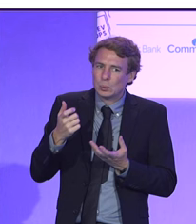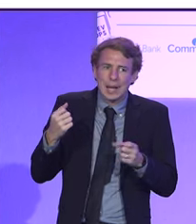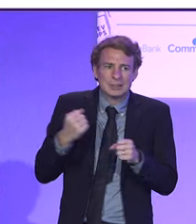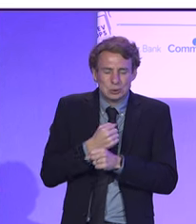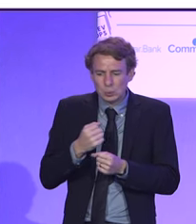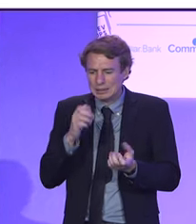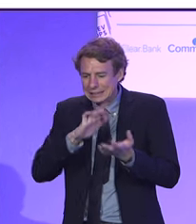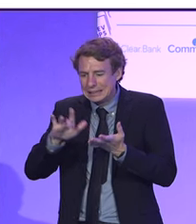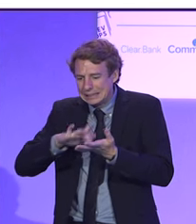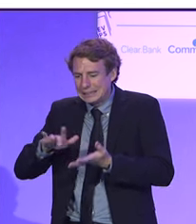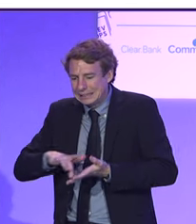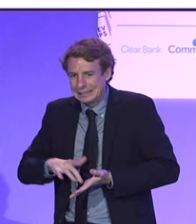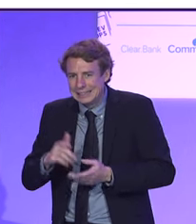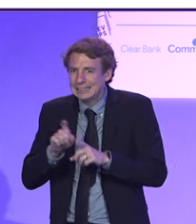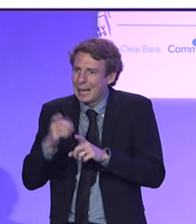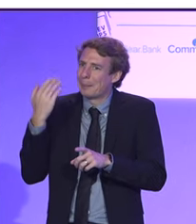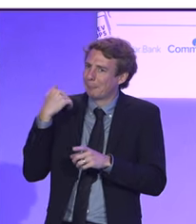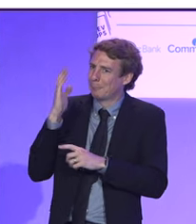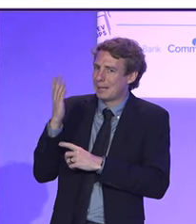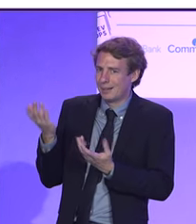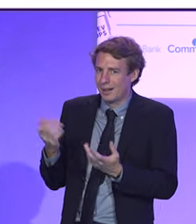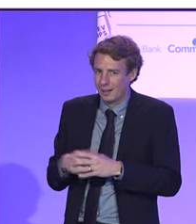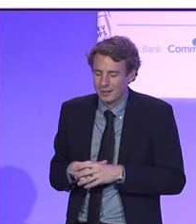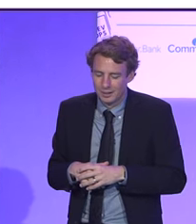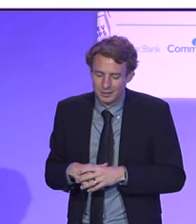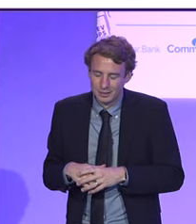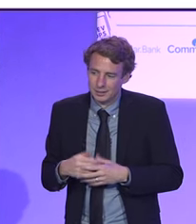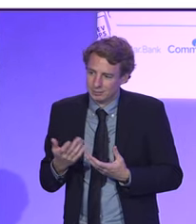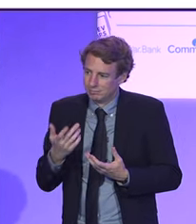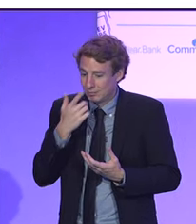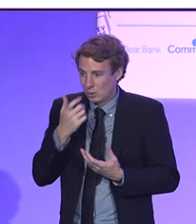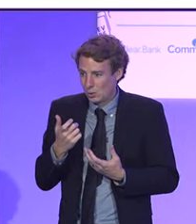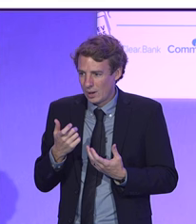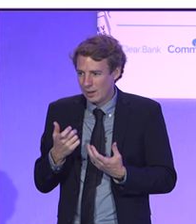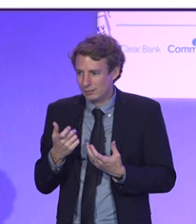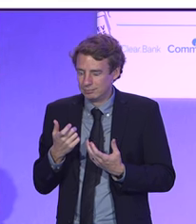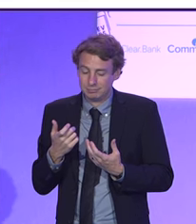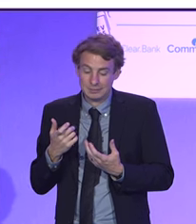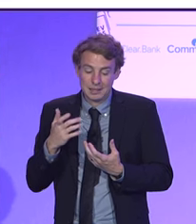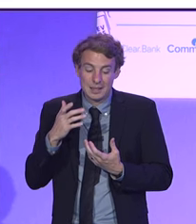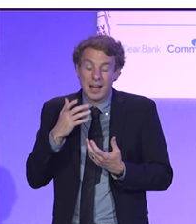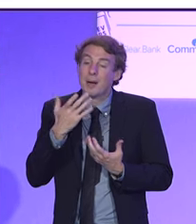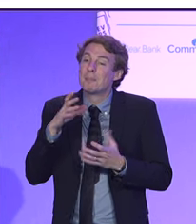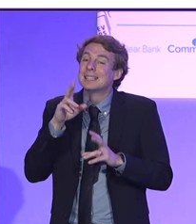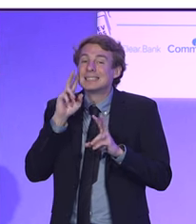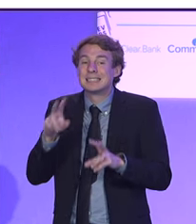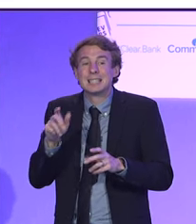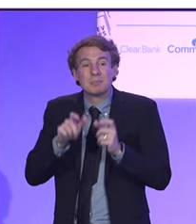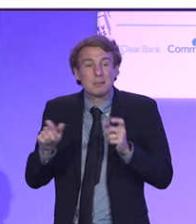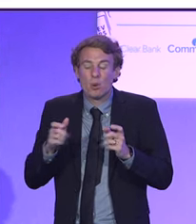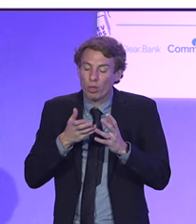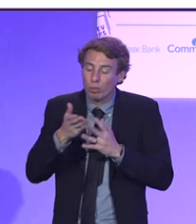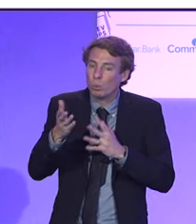your stuff. I've seen teams running their very expensive testing servers over the weekend